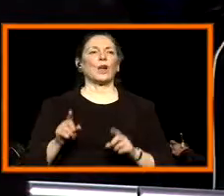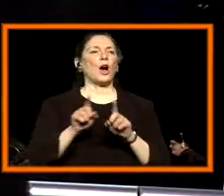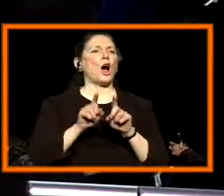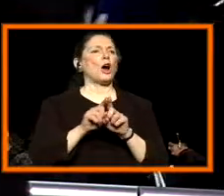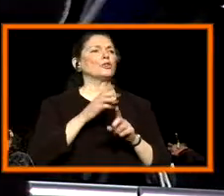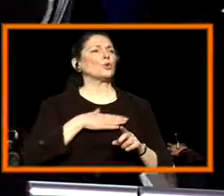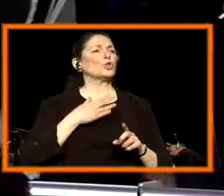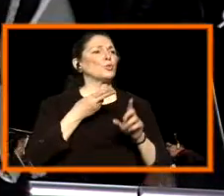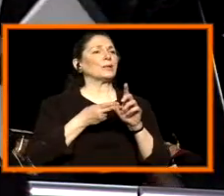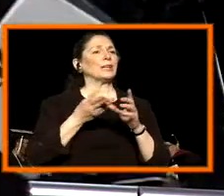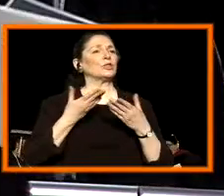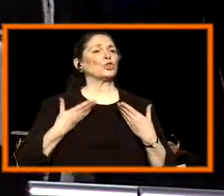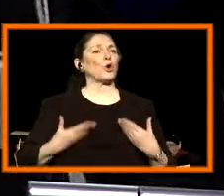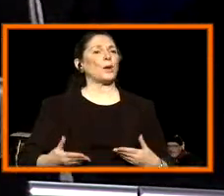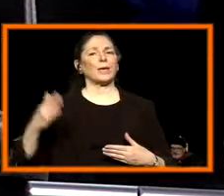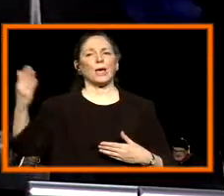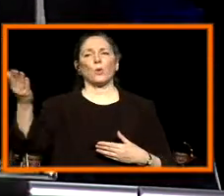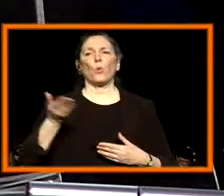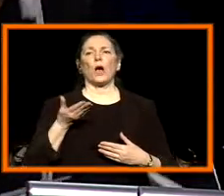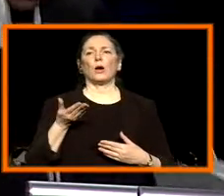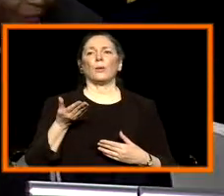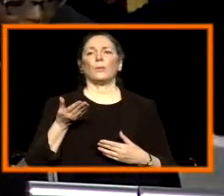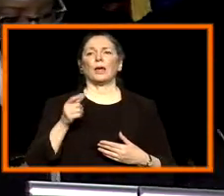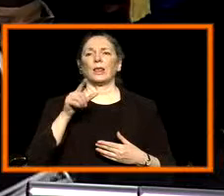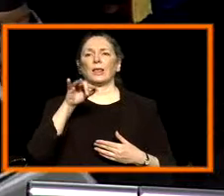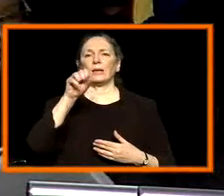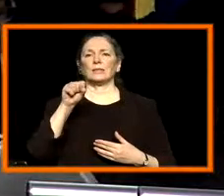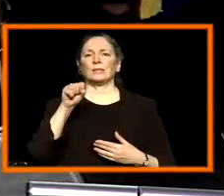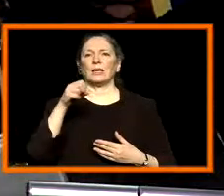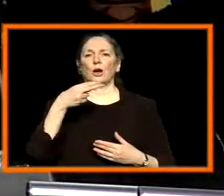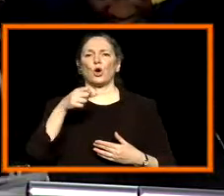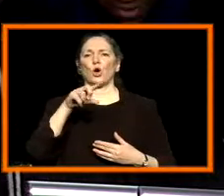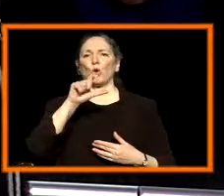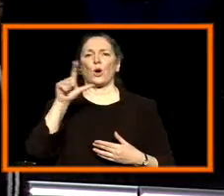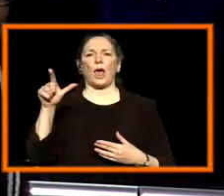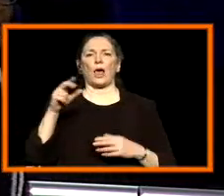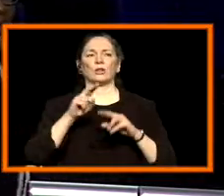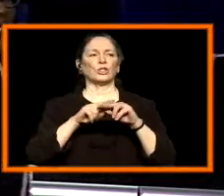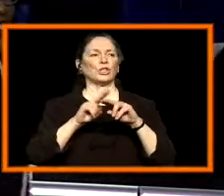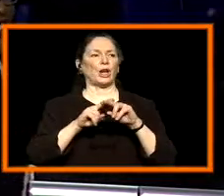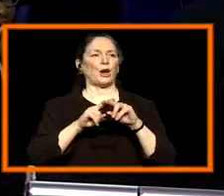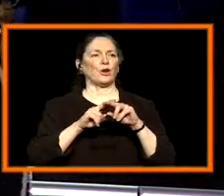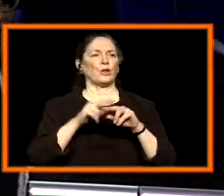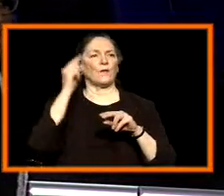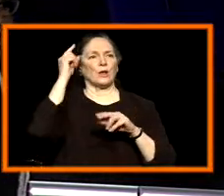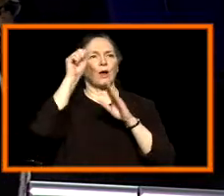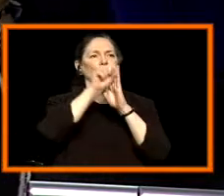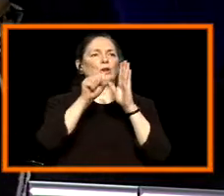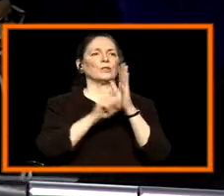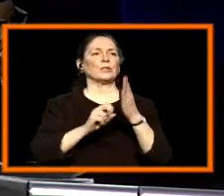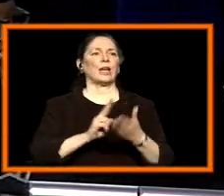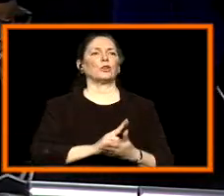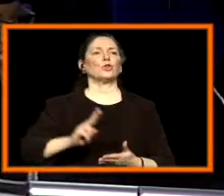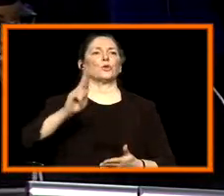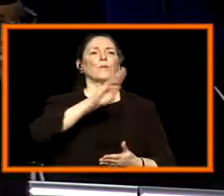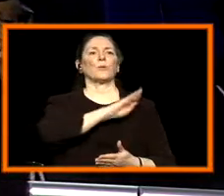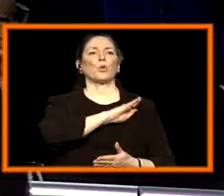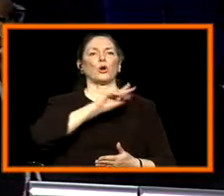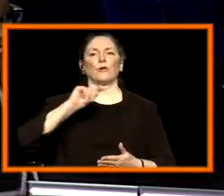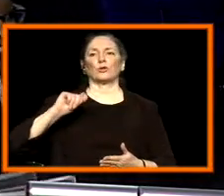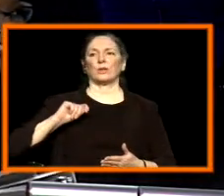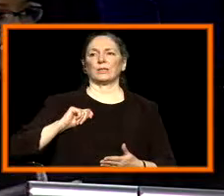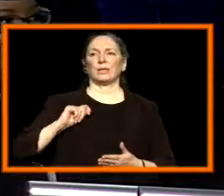Also, would you please join me in welcoming Lisa M. Harrell, Chair of the Governor State University Board